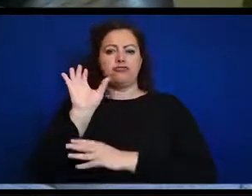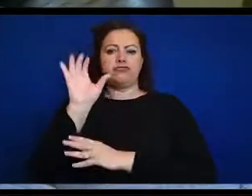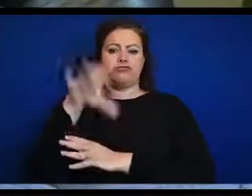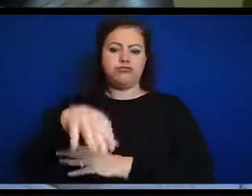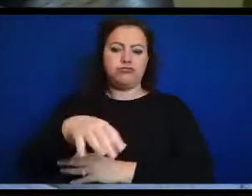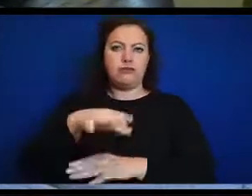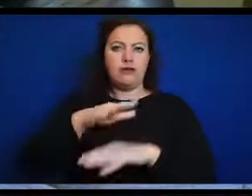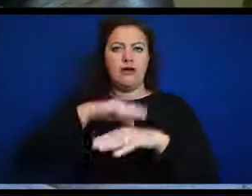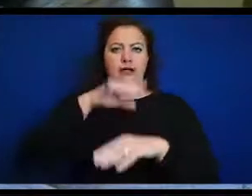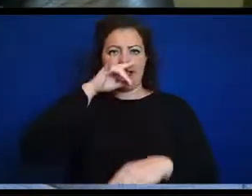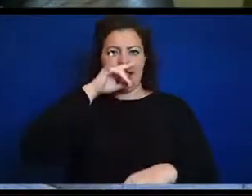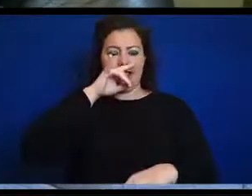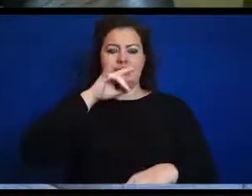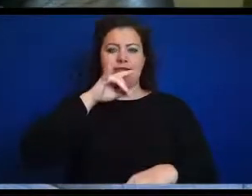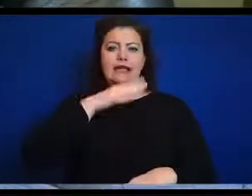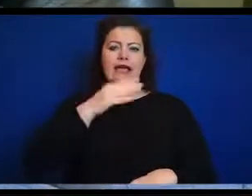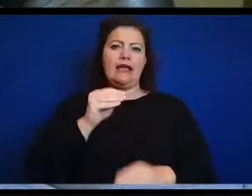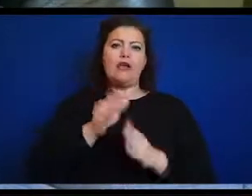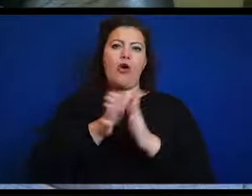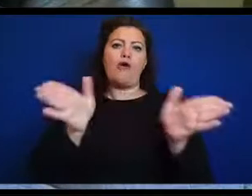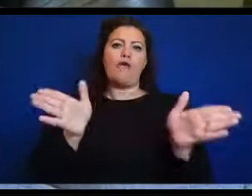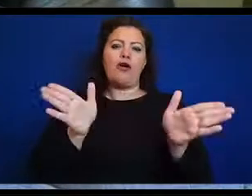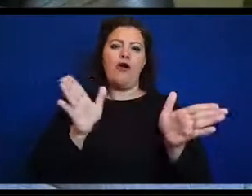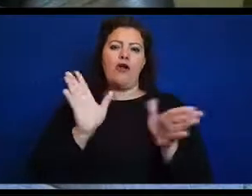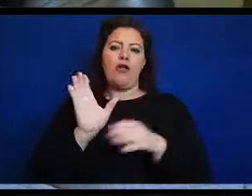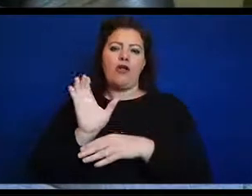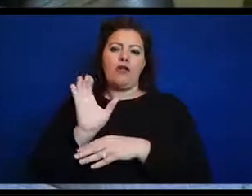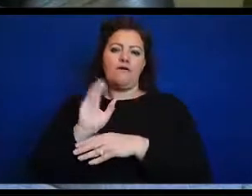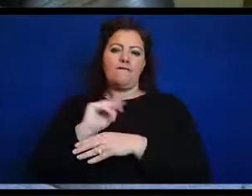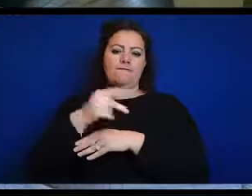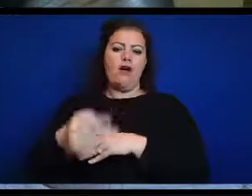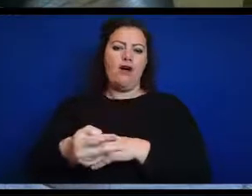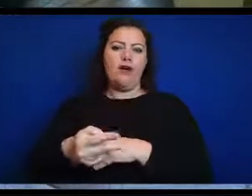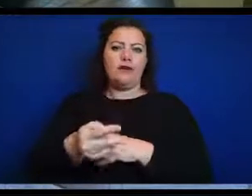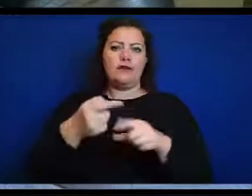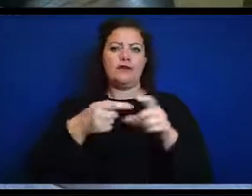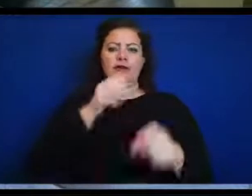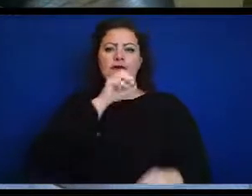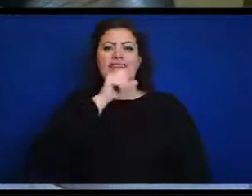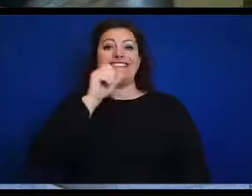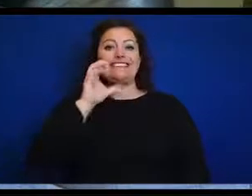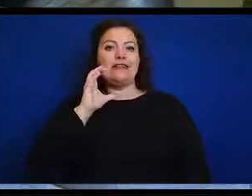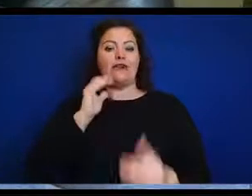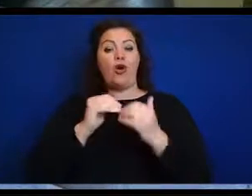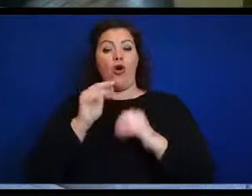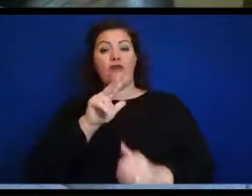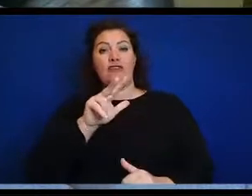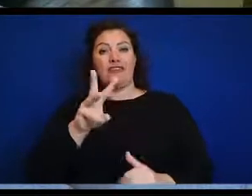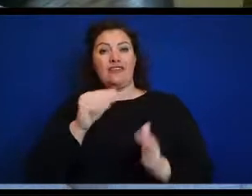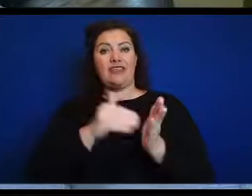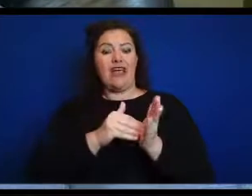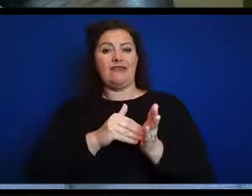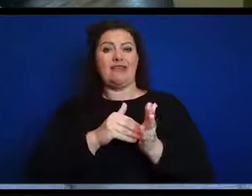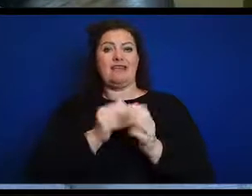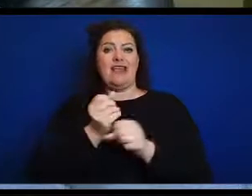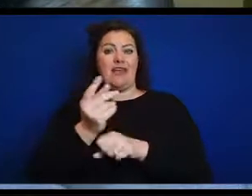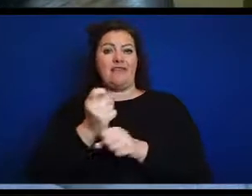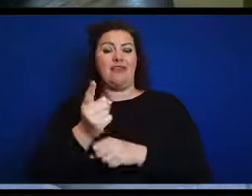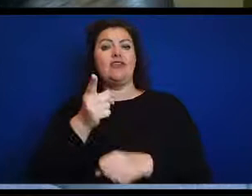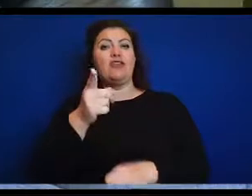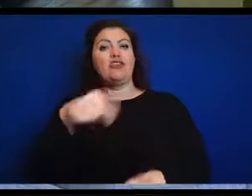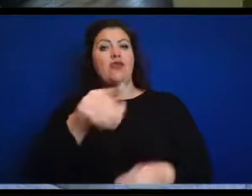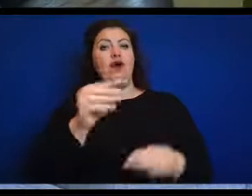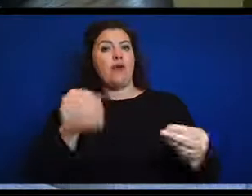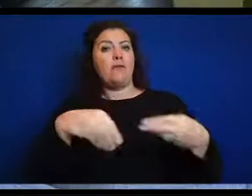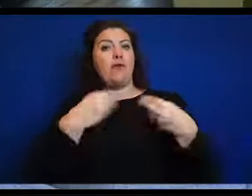particularly, and overall falls by seniors, more than 36,000 a year. You all provided us a number of solutions.